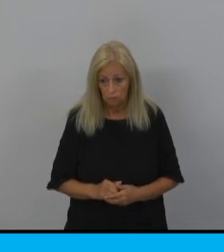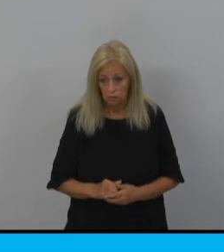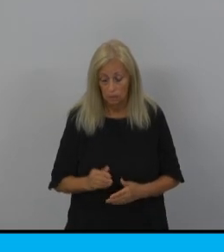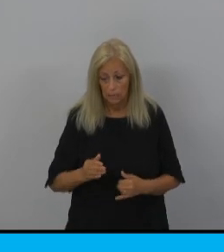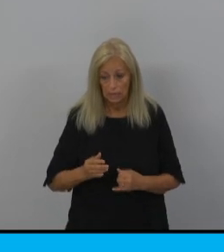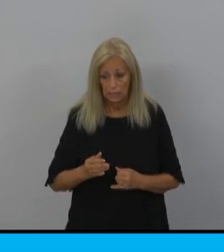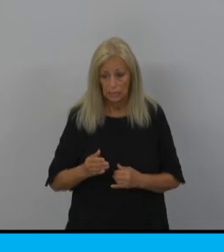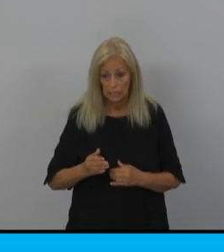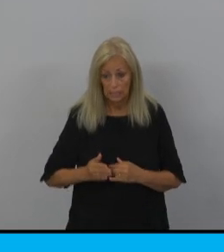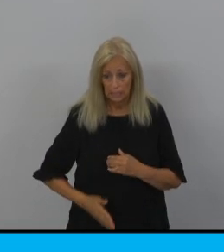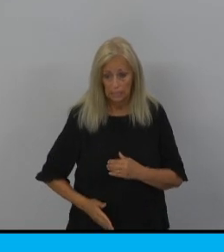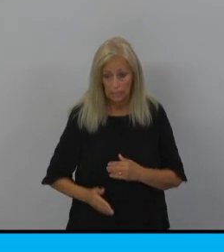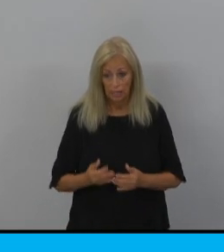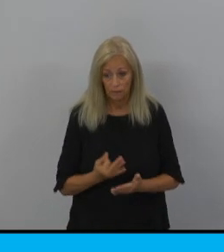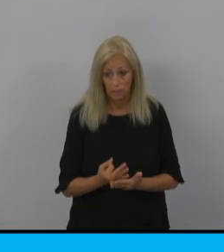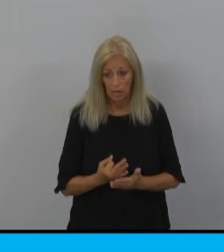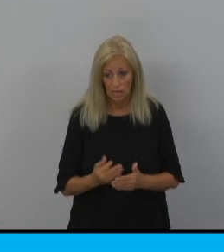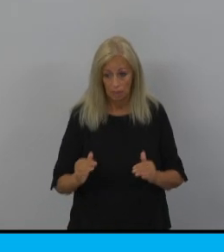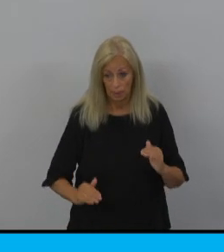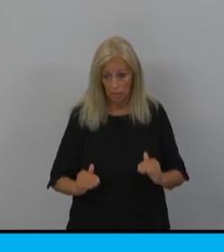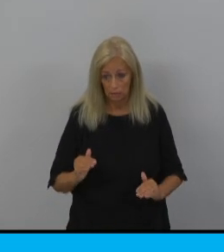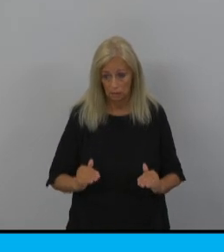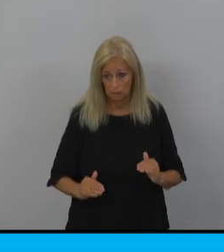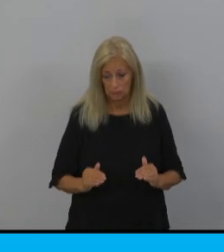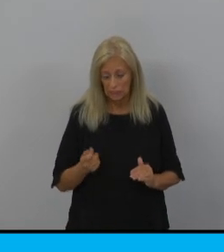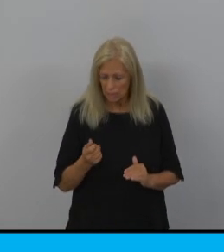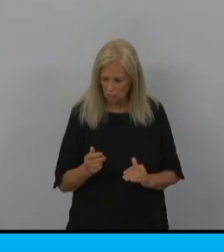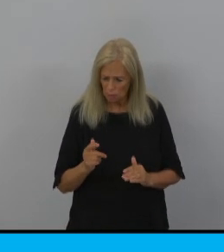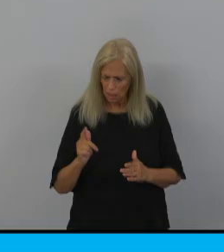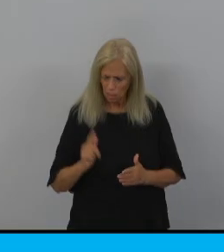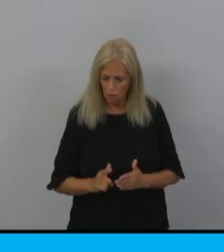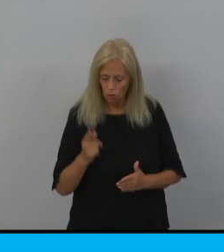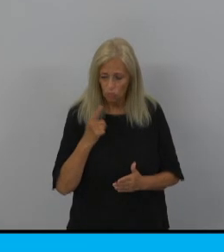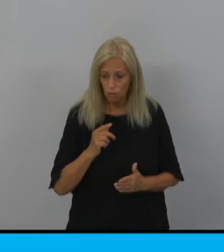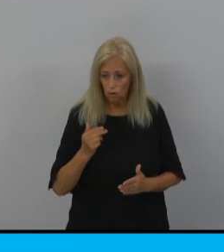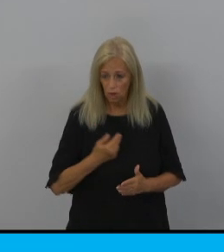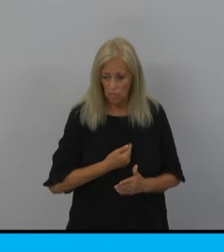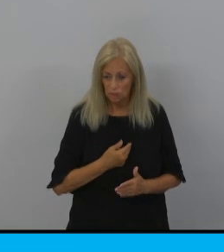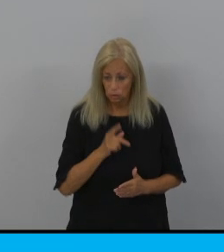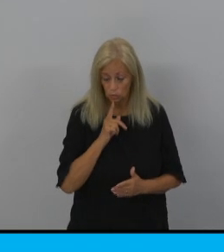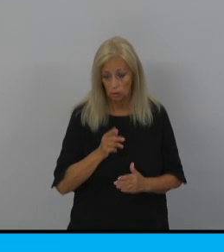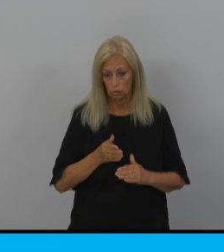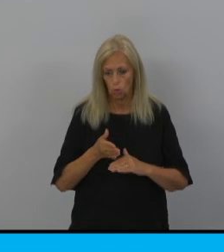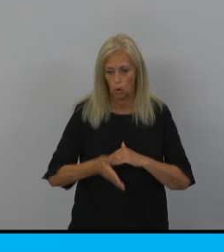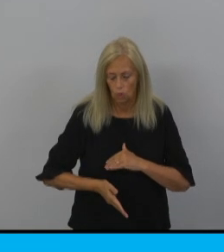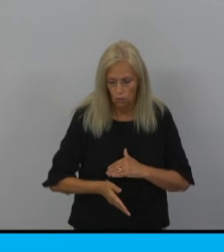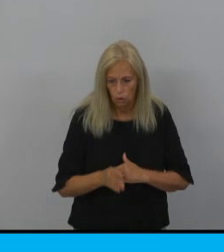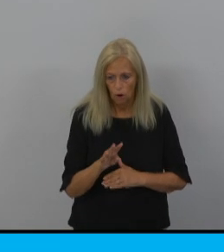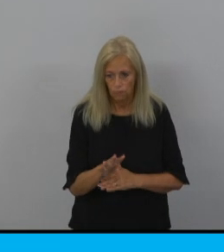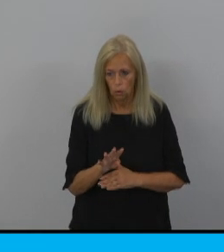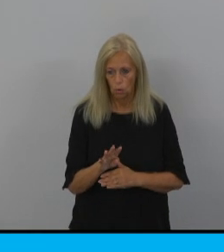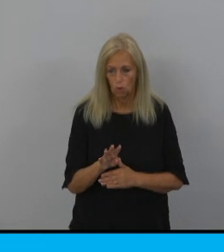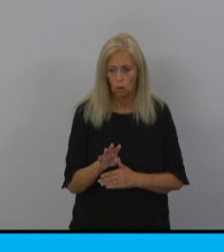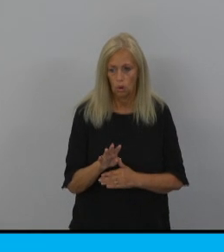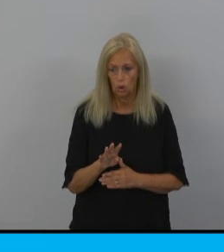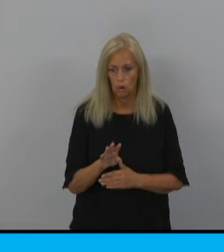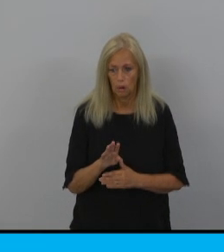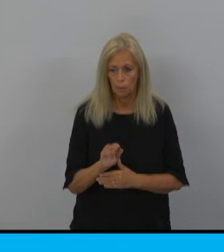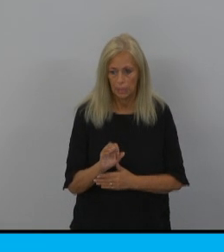Ending fund balance in 23-24, which was a little bit low for us because we'd been running over 4 million. And